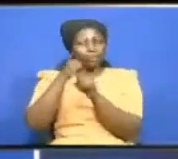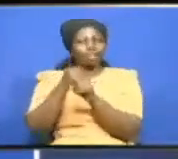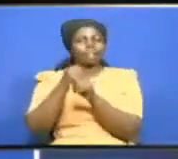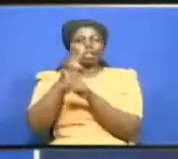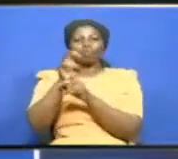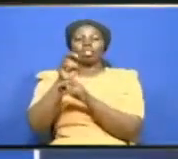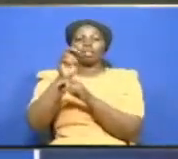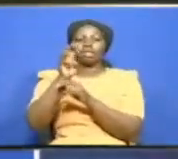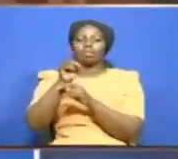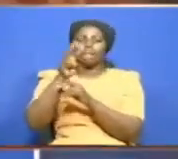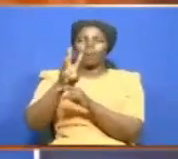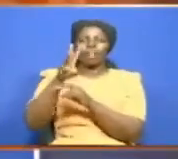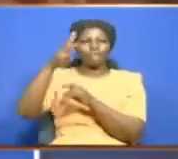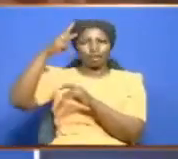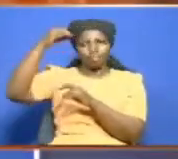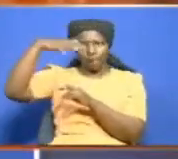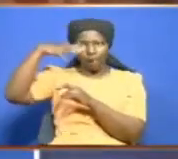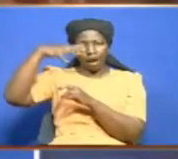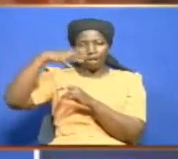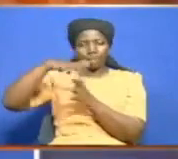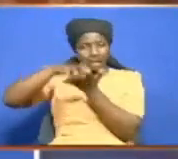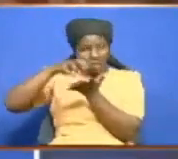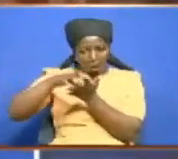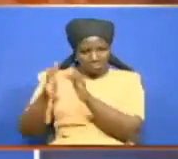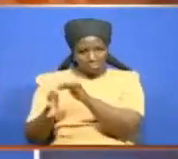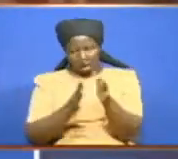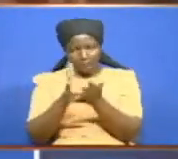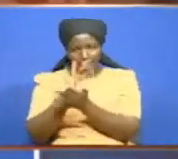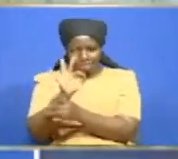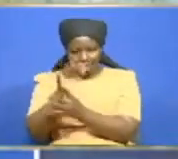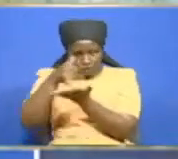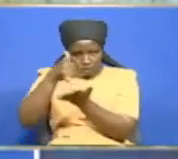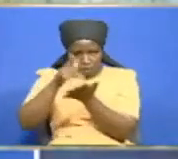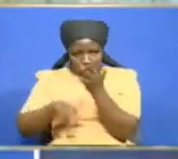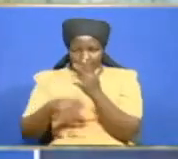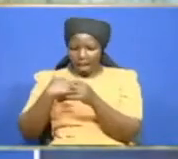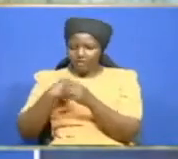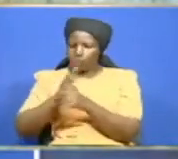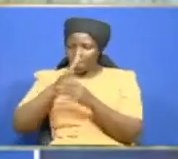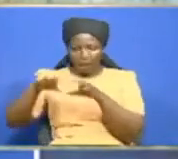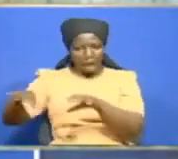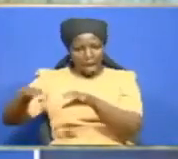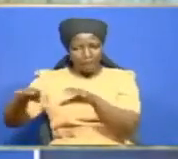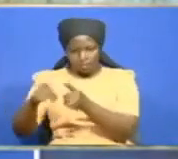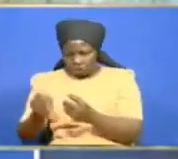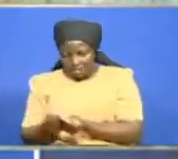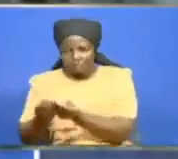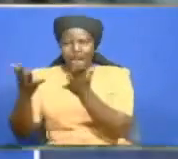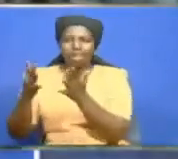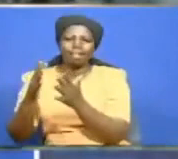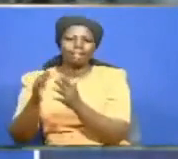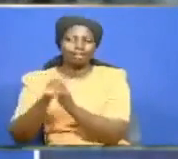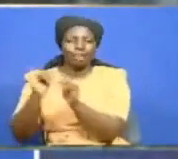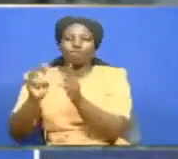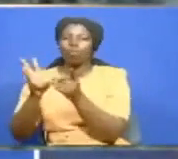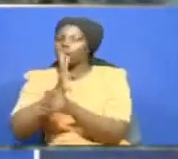20 megawatts hydroelectric station. Phase 3 involves laying water infrastructure to supply treated water